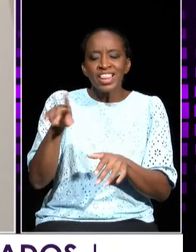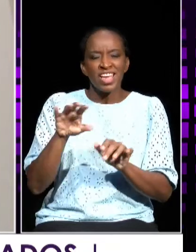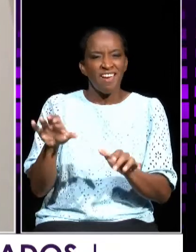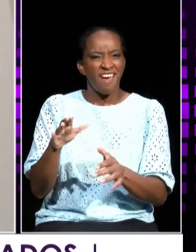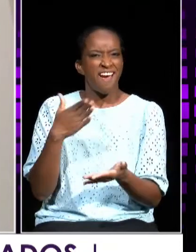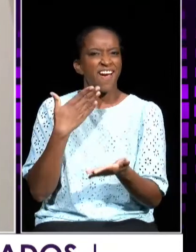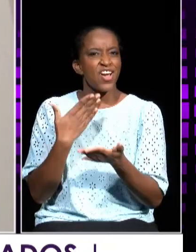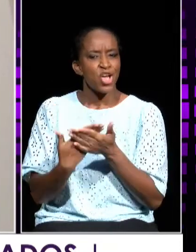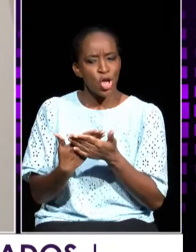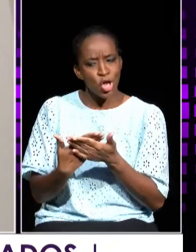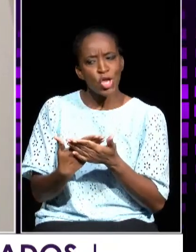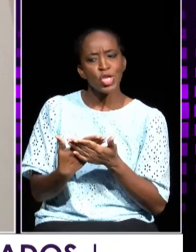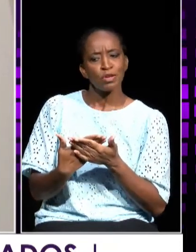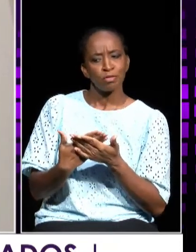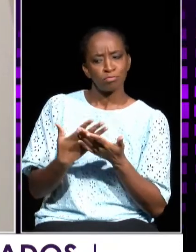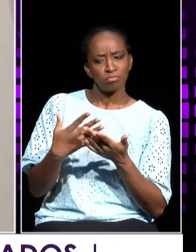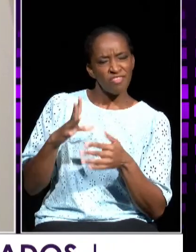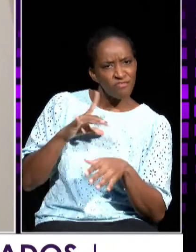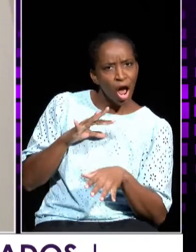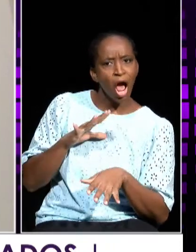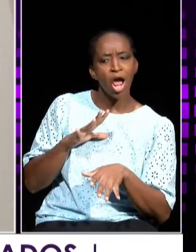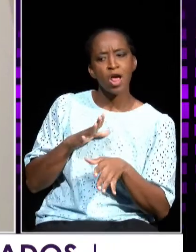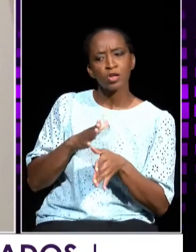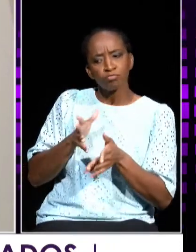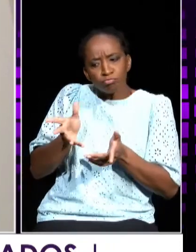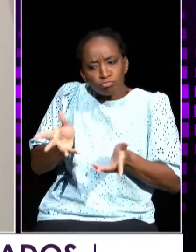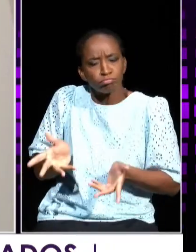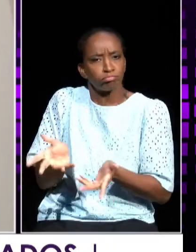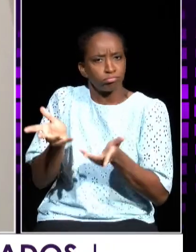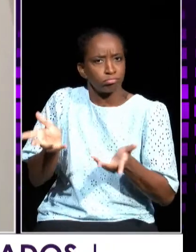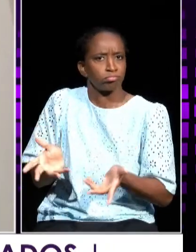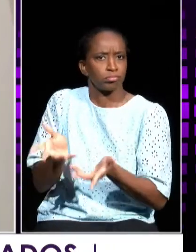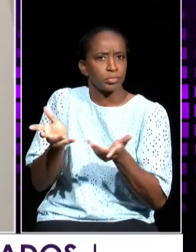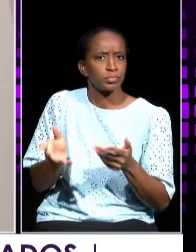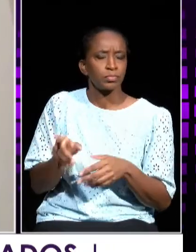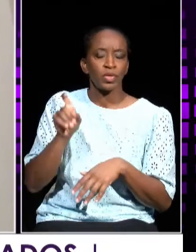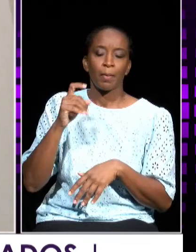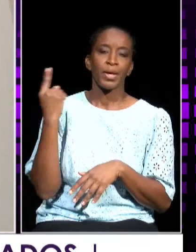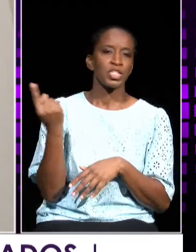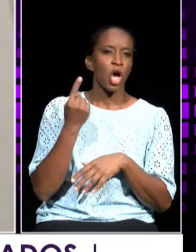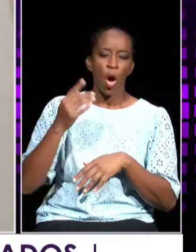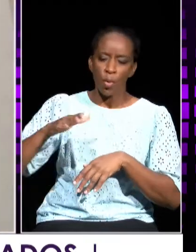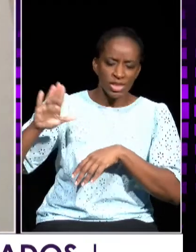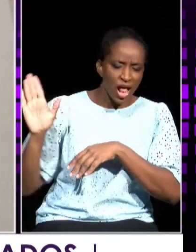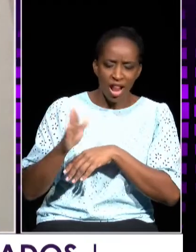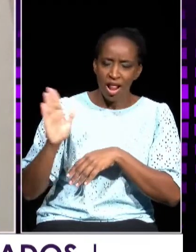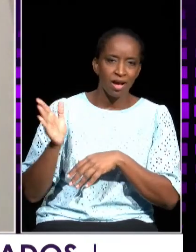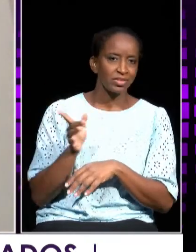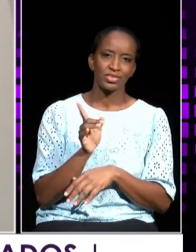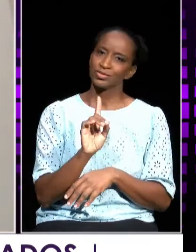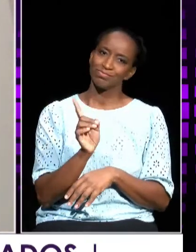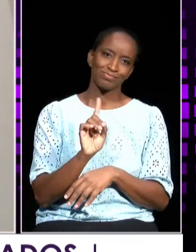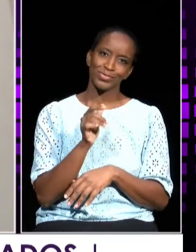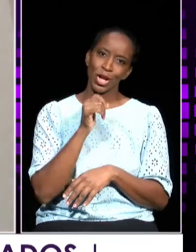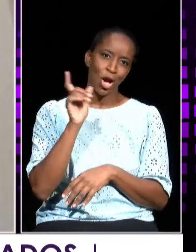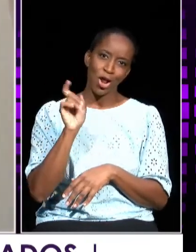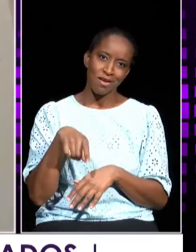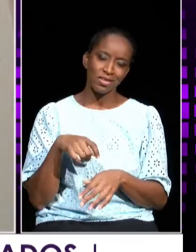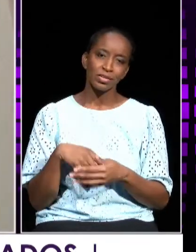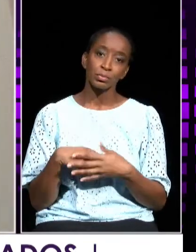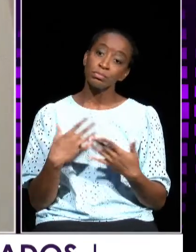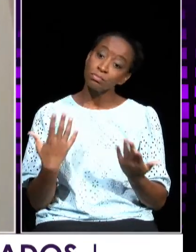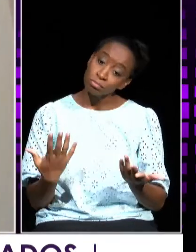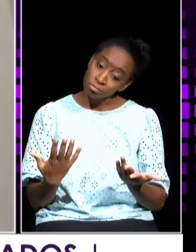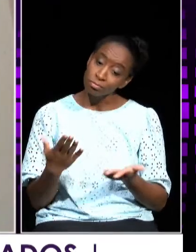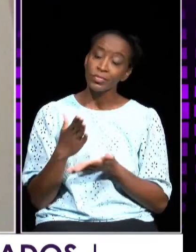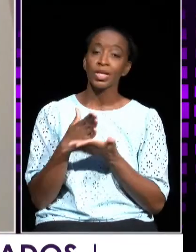Necessarily, it doesn't have to come down to lashes all the time, but because lashes might work for